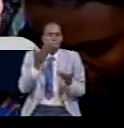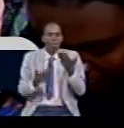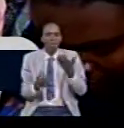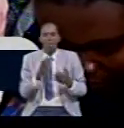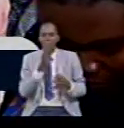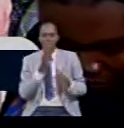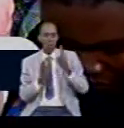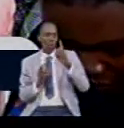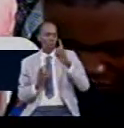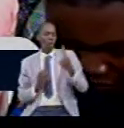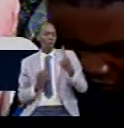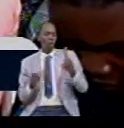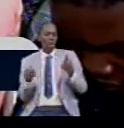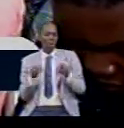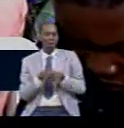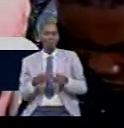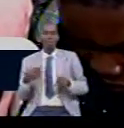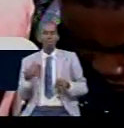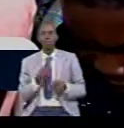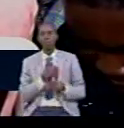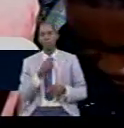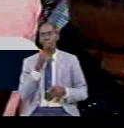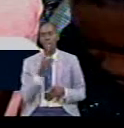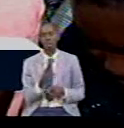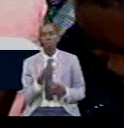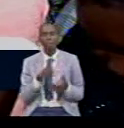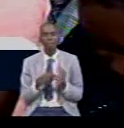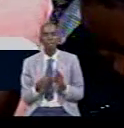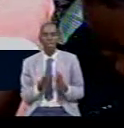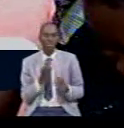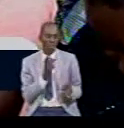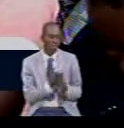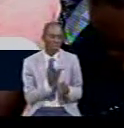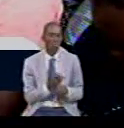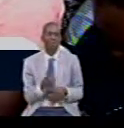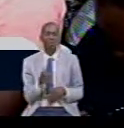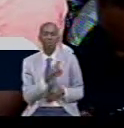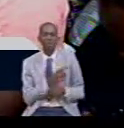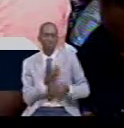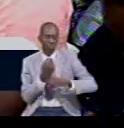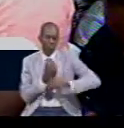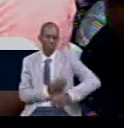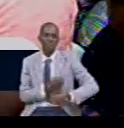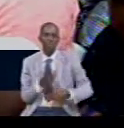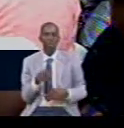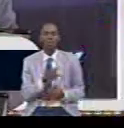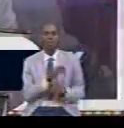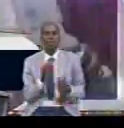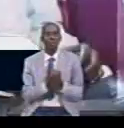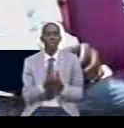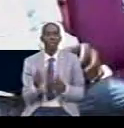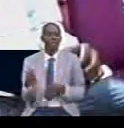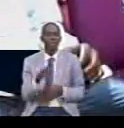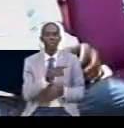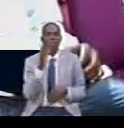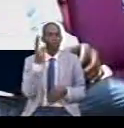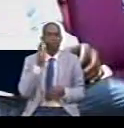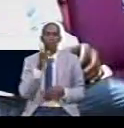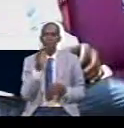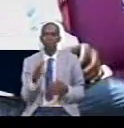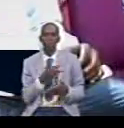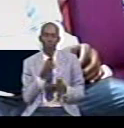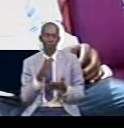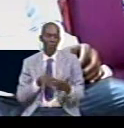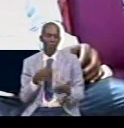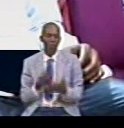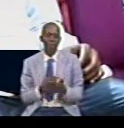we are. It says, keep them, protect them, preserve them so that they will not fall. Preserve them so that